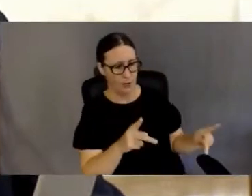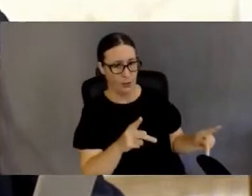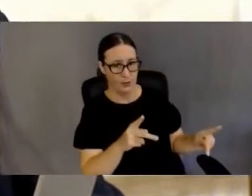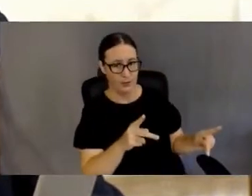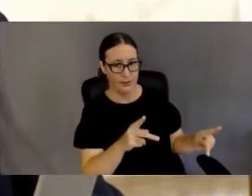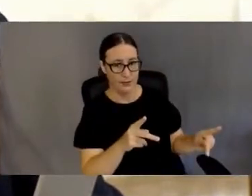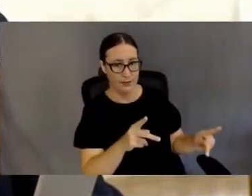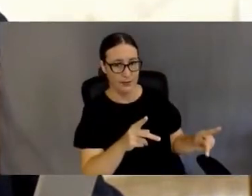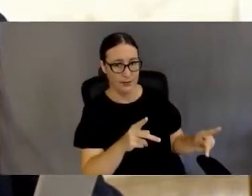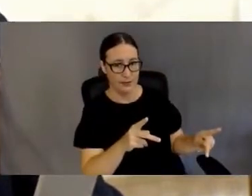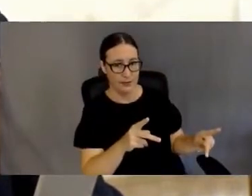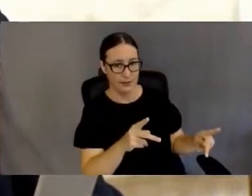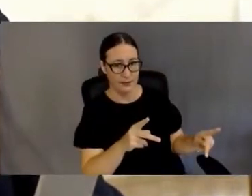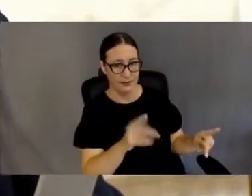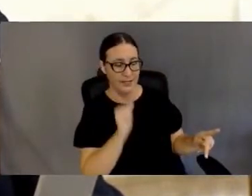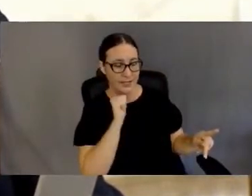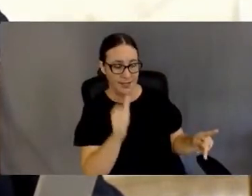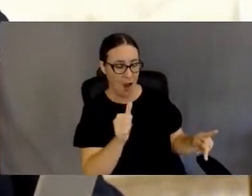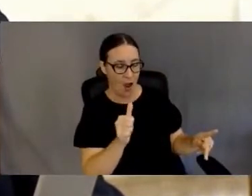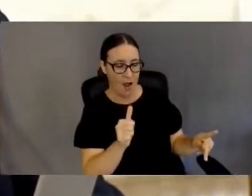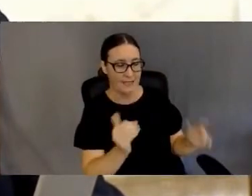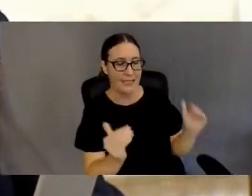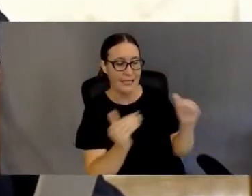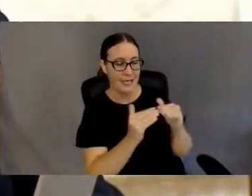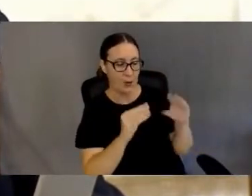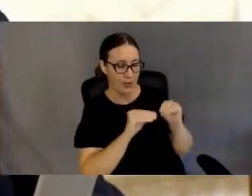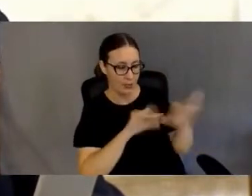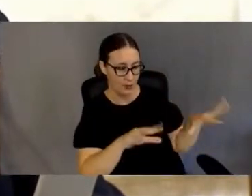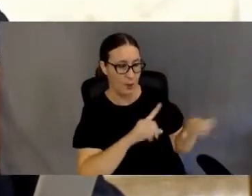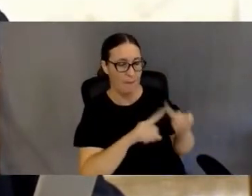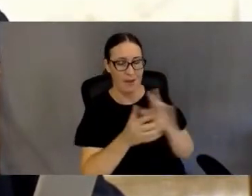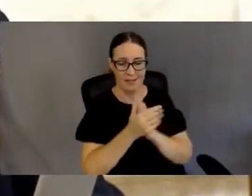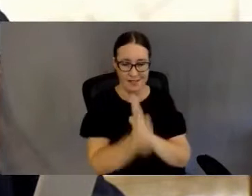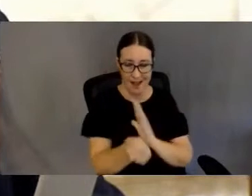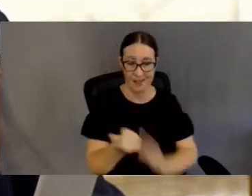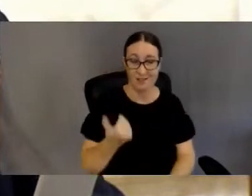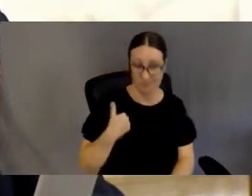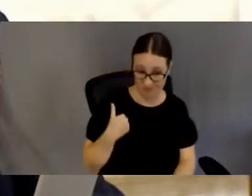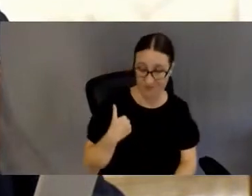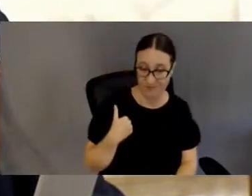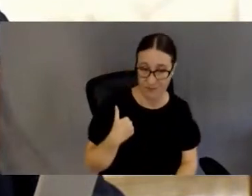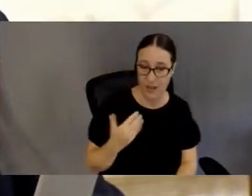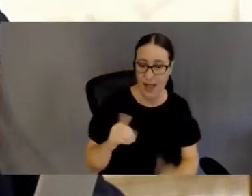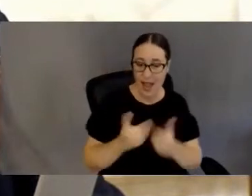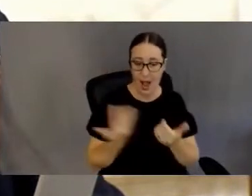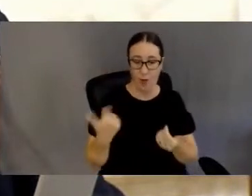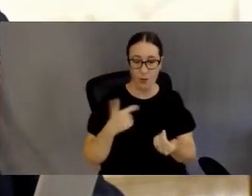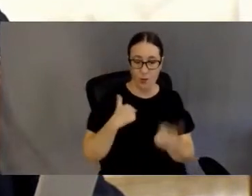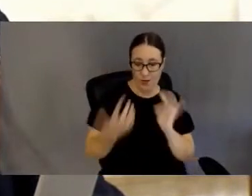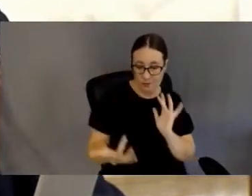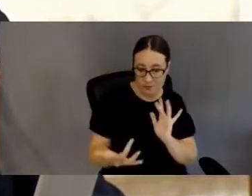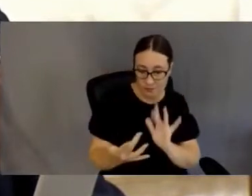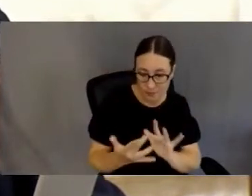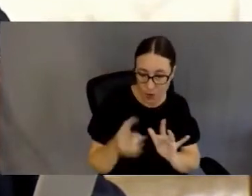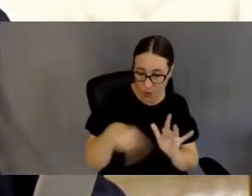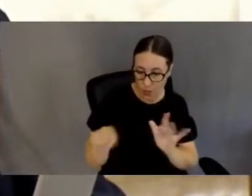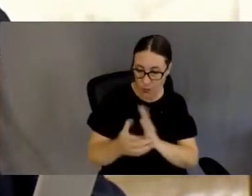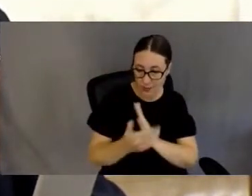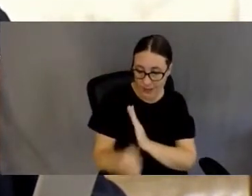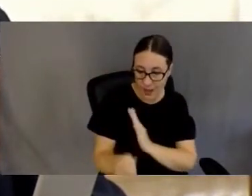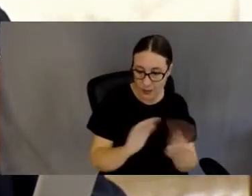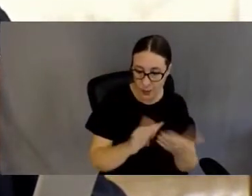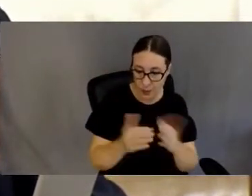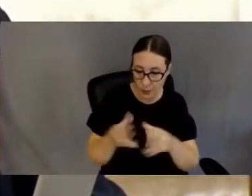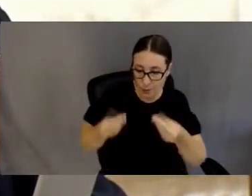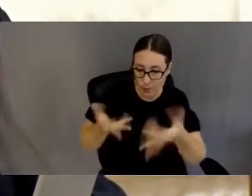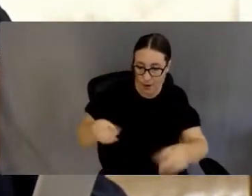in this country, talent is. So how do we reach the talent in marginalized communities and give them those opportunities is the critical